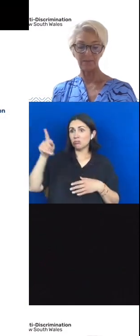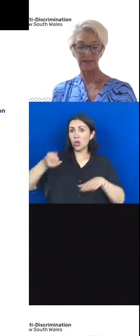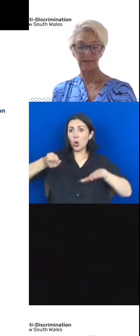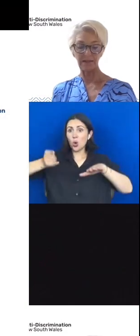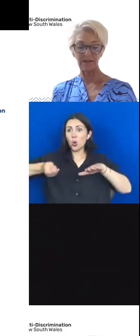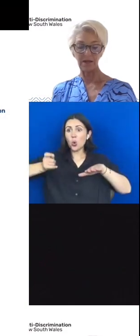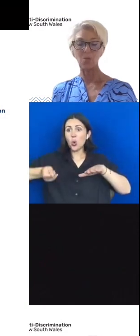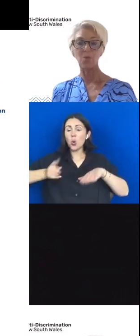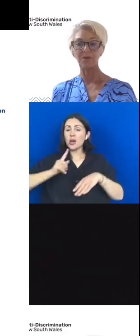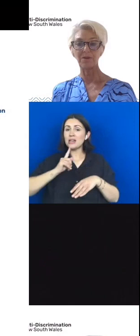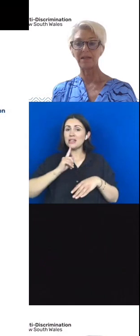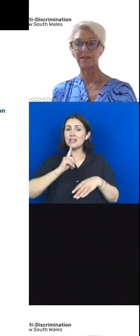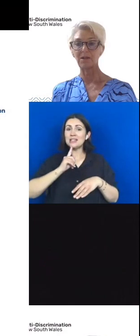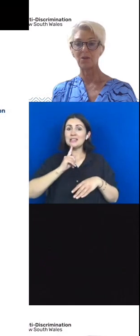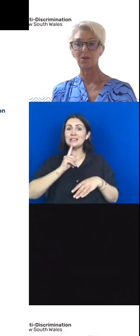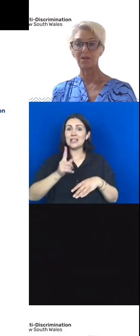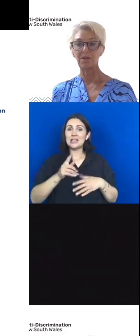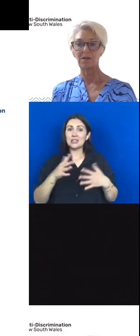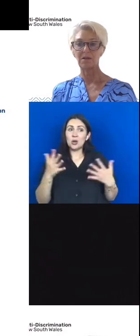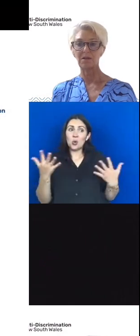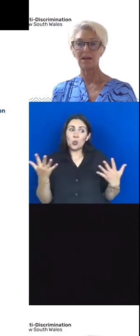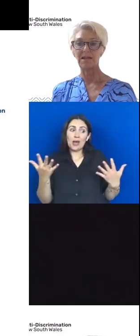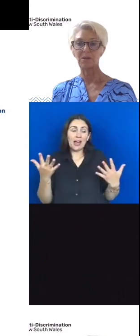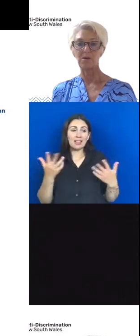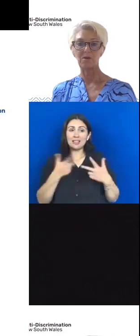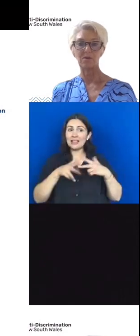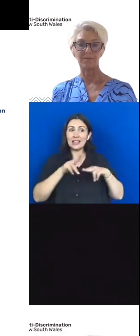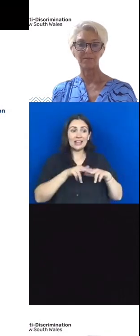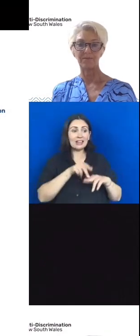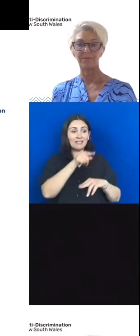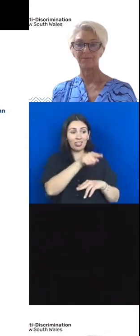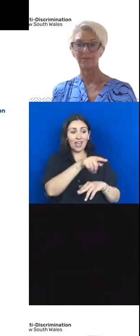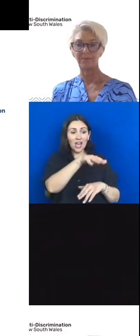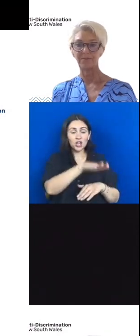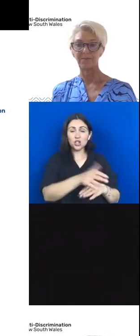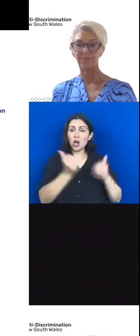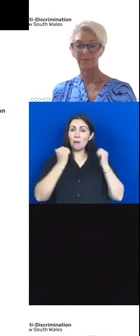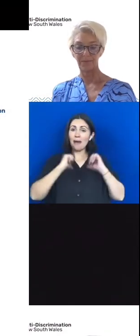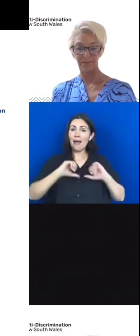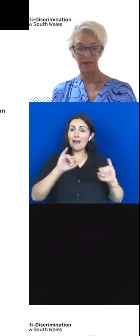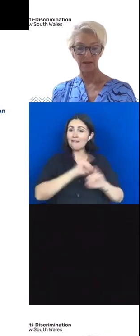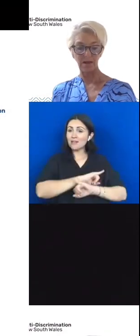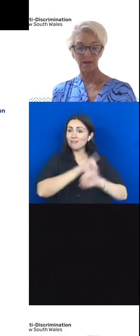the disability would have been excluded as well.